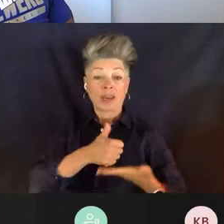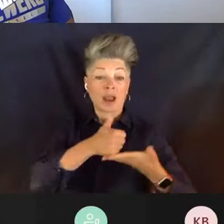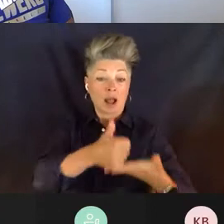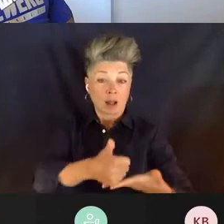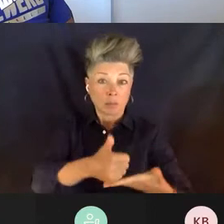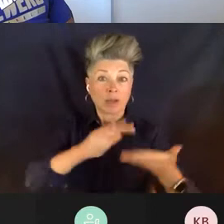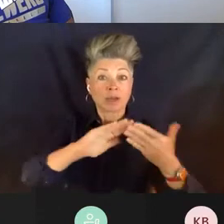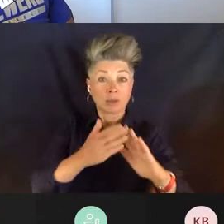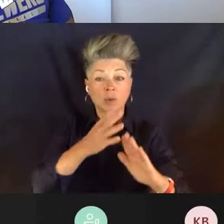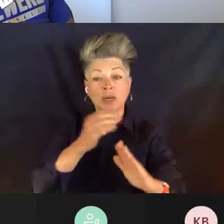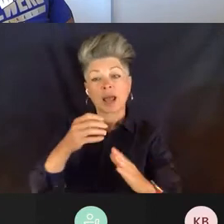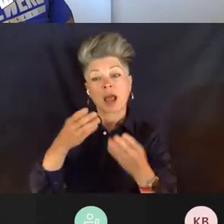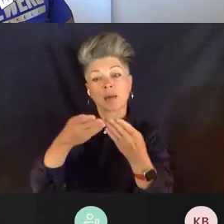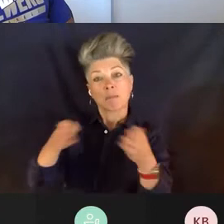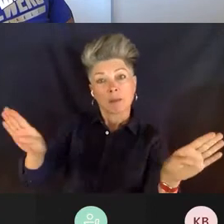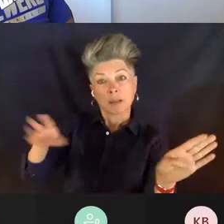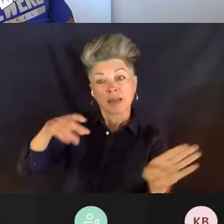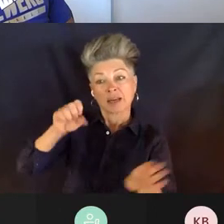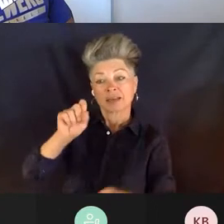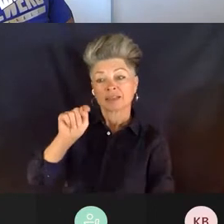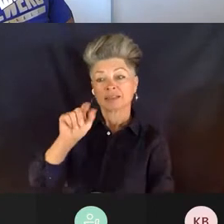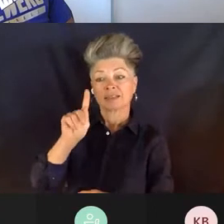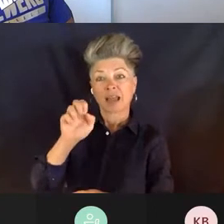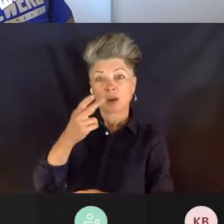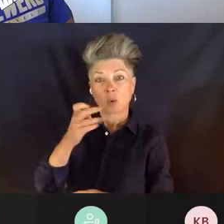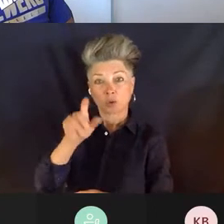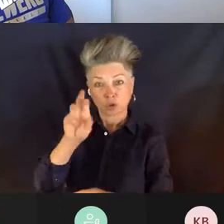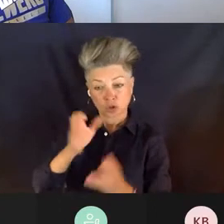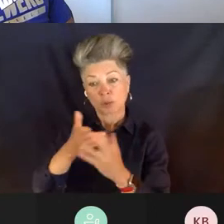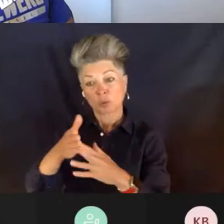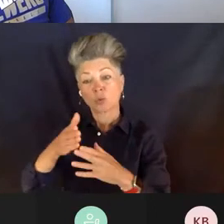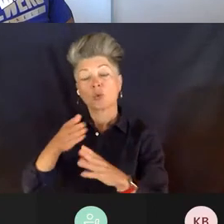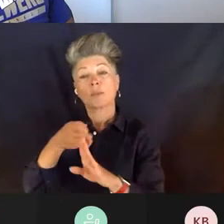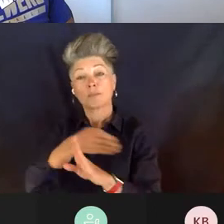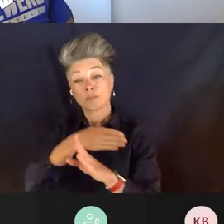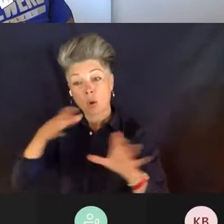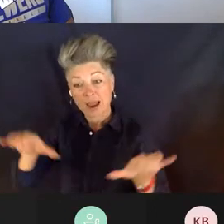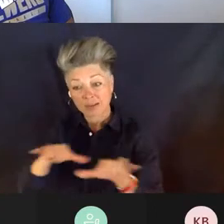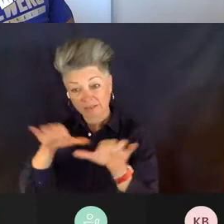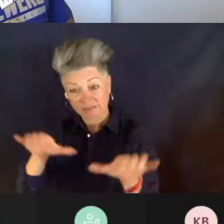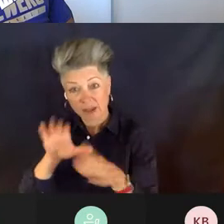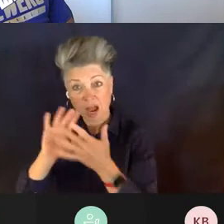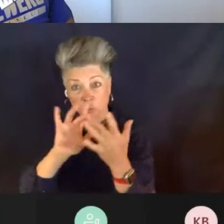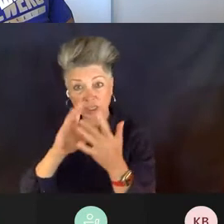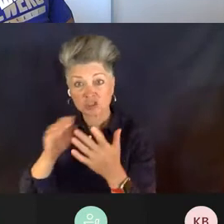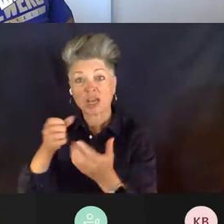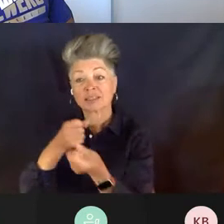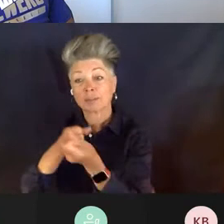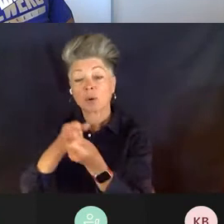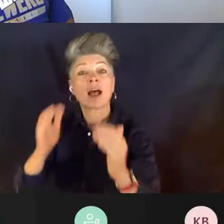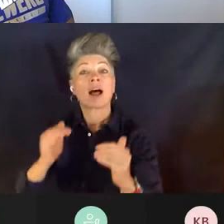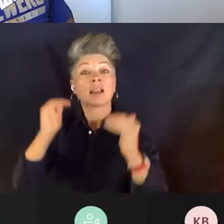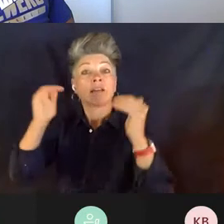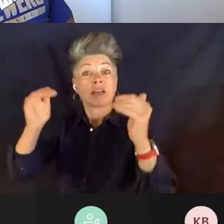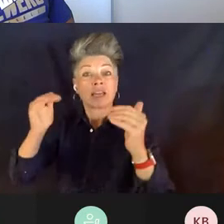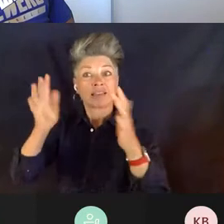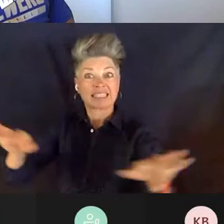public stakeholders through proactive outreach and support elevate the status of walking and biking in the city of